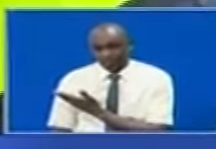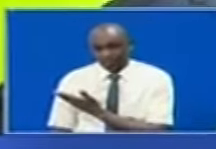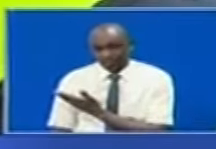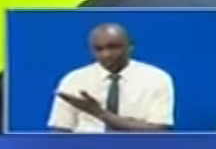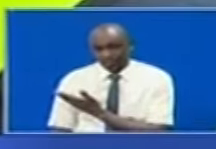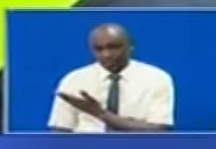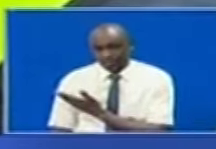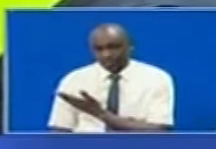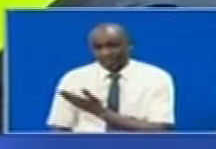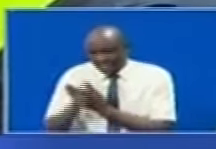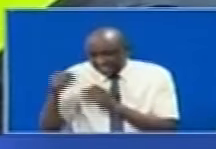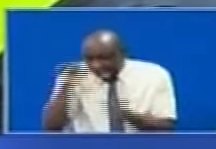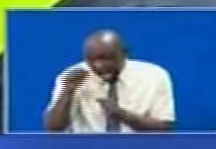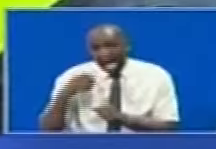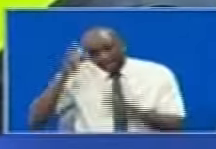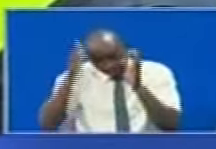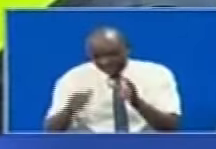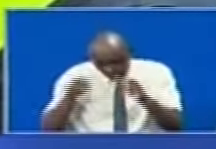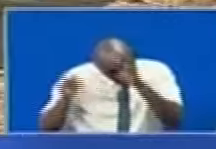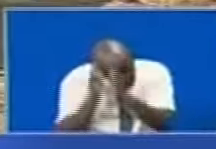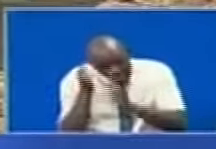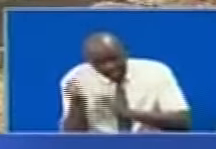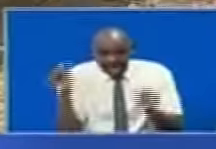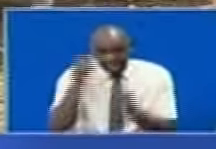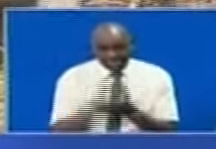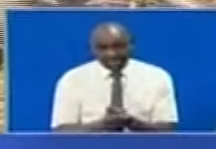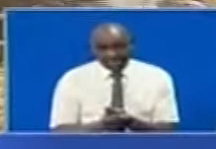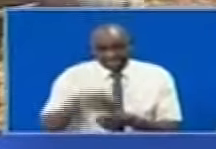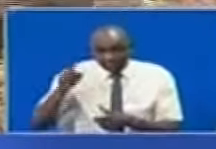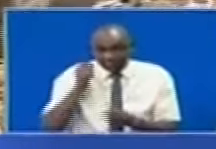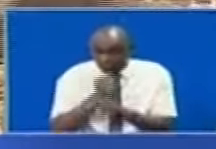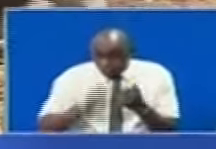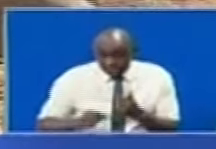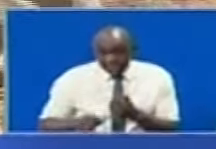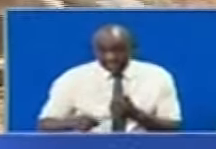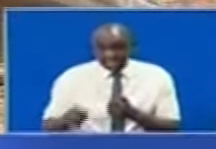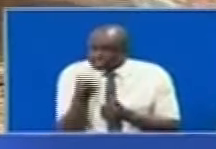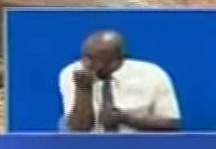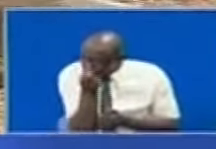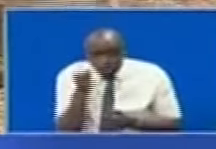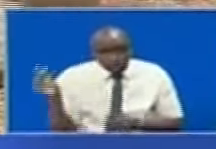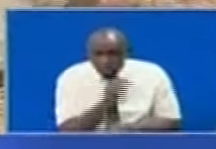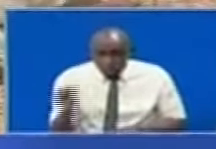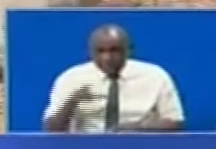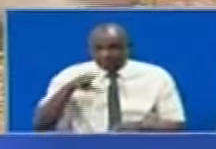In this car, handlers hide another explosive scent. Alfie takes just seconds to sniff it